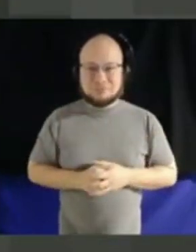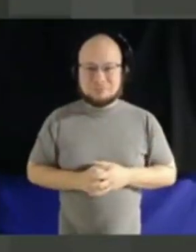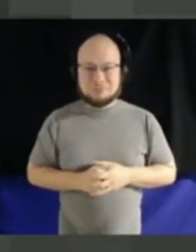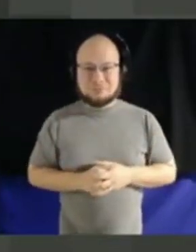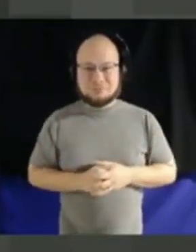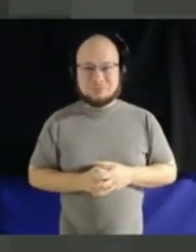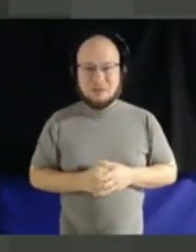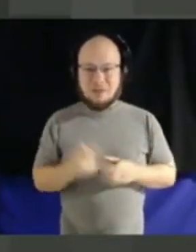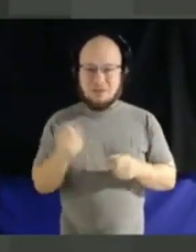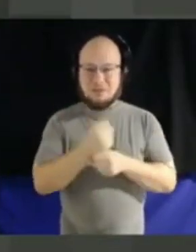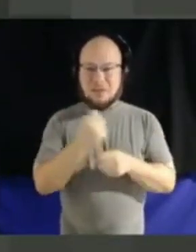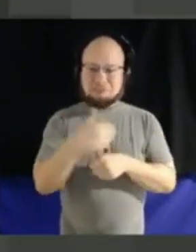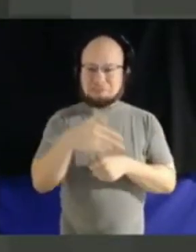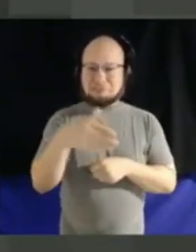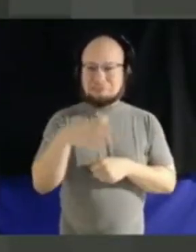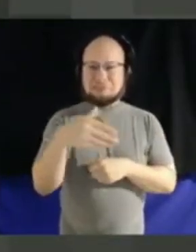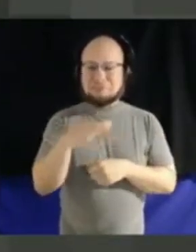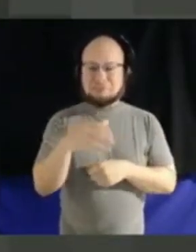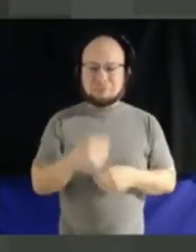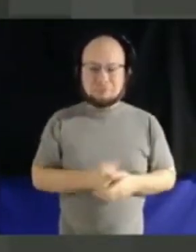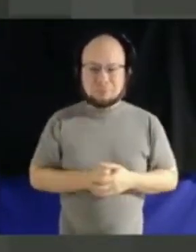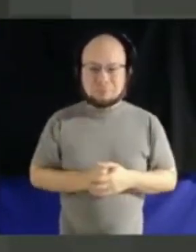fight him off here.